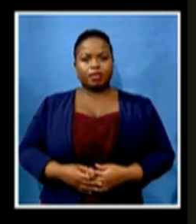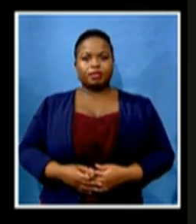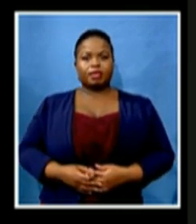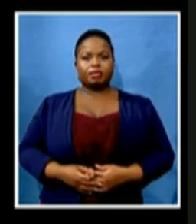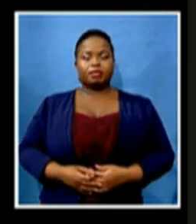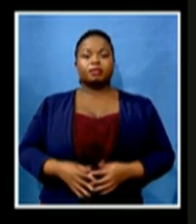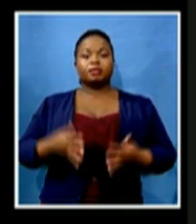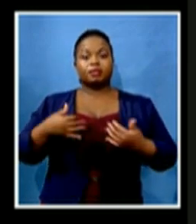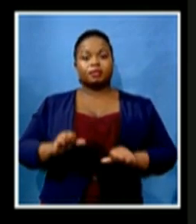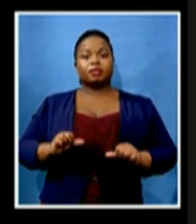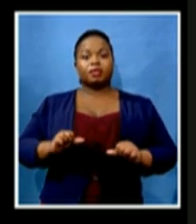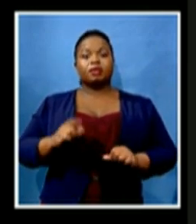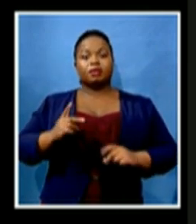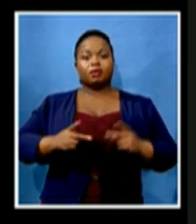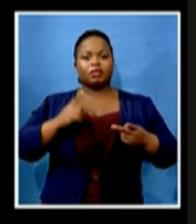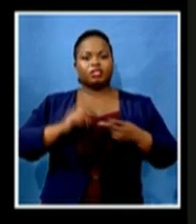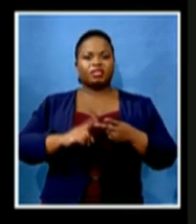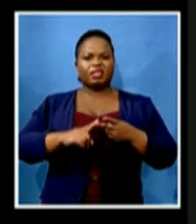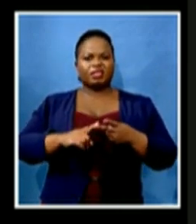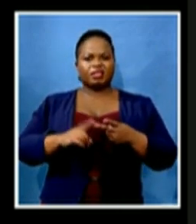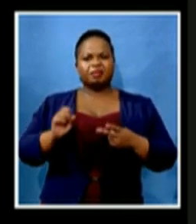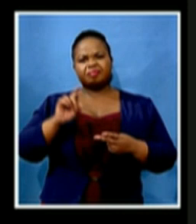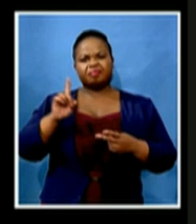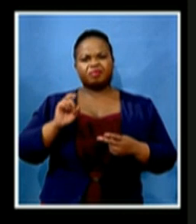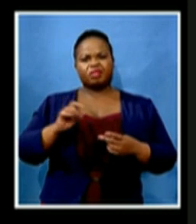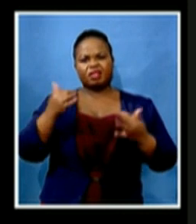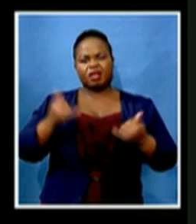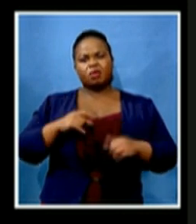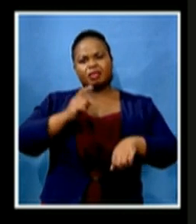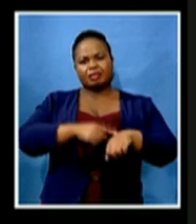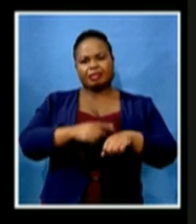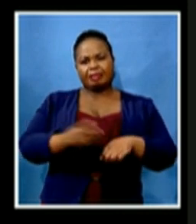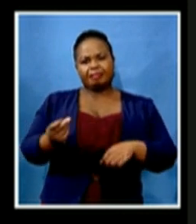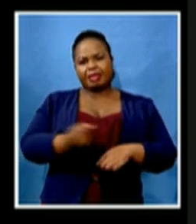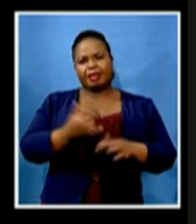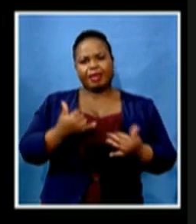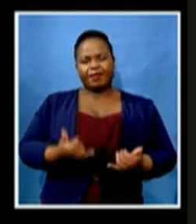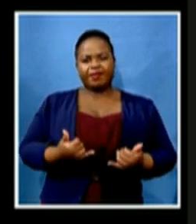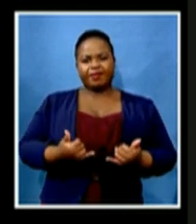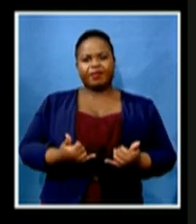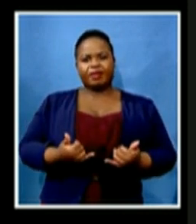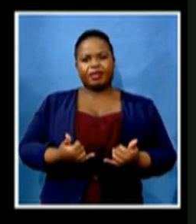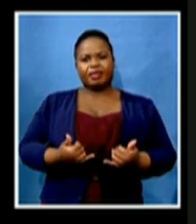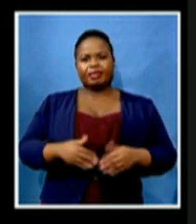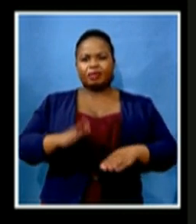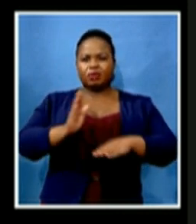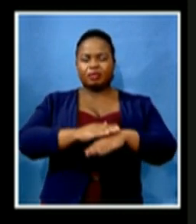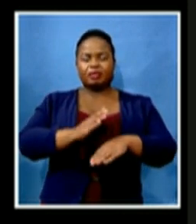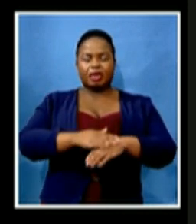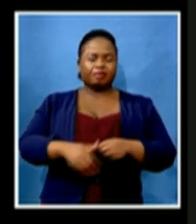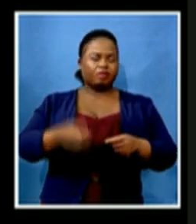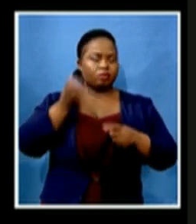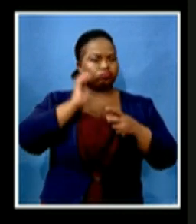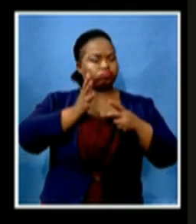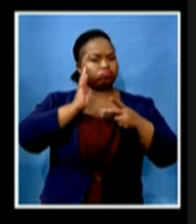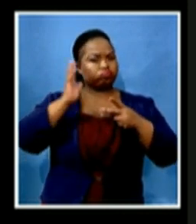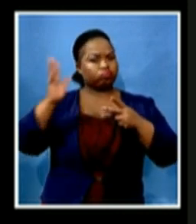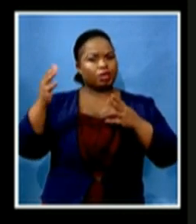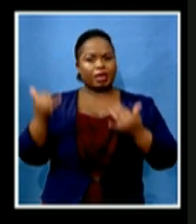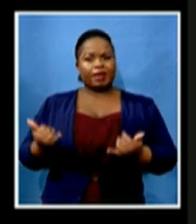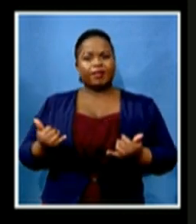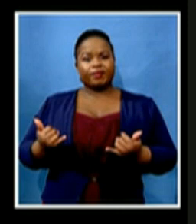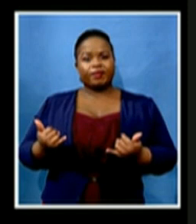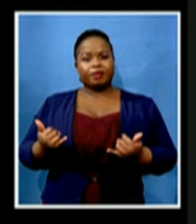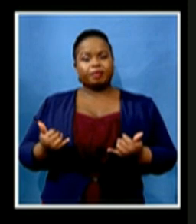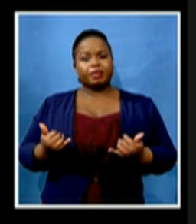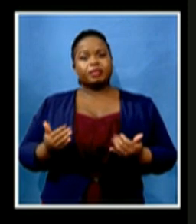in terms of time because we don't have too much of time. There were so many presentations. There were others that we had actually could not put